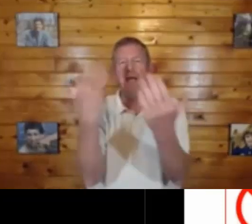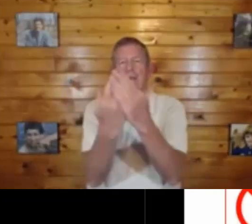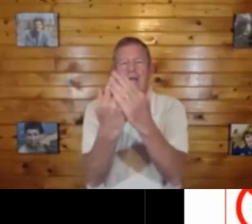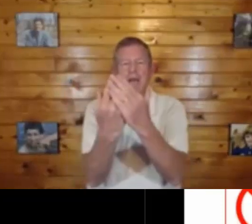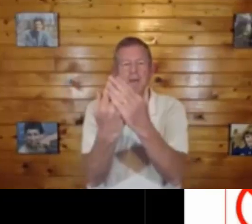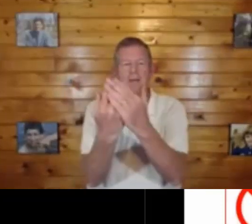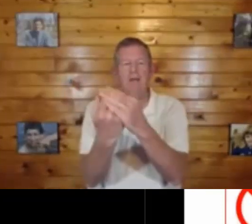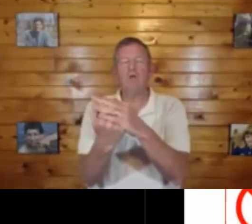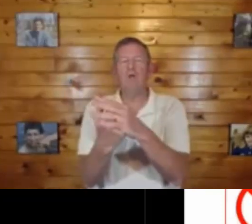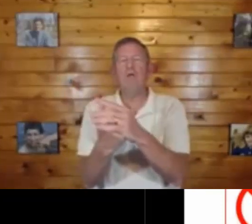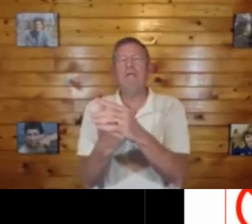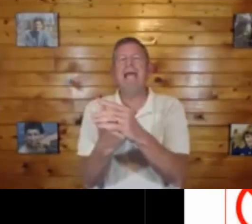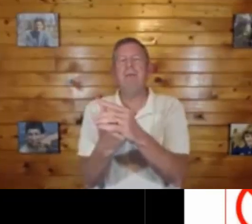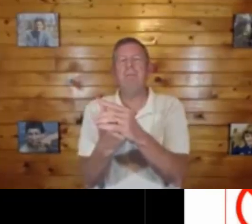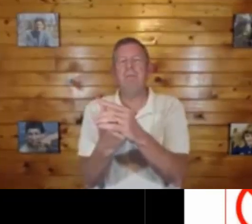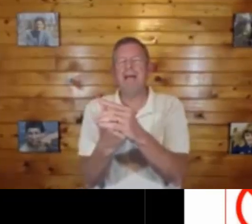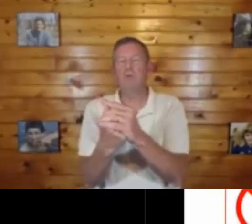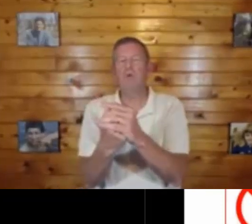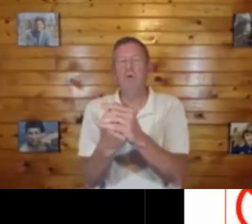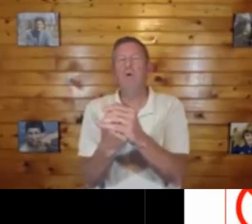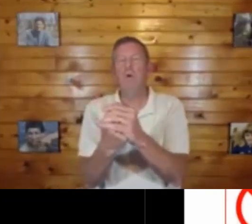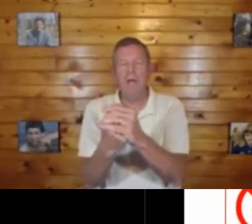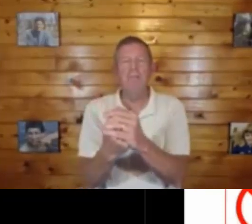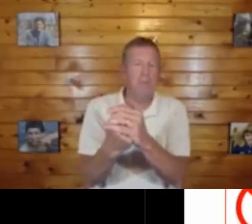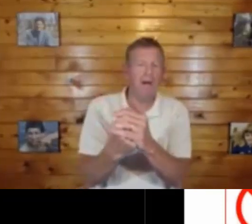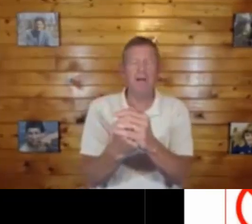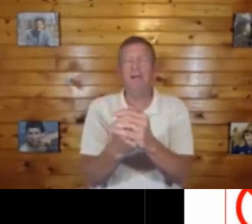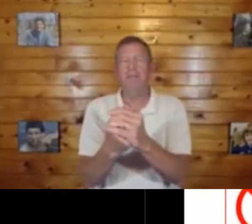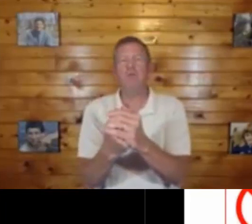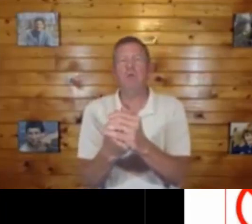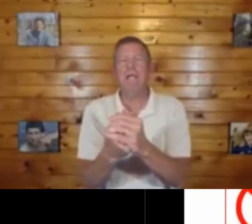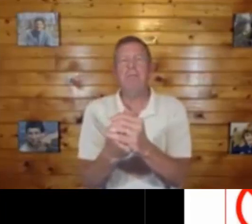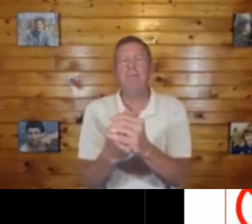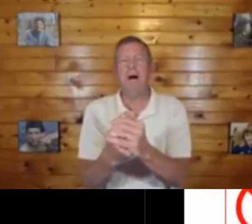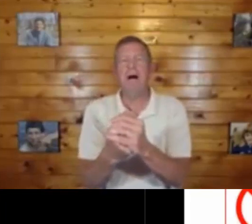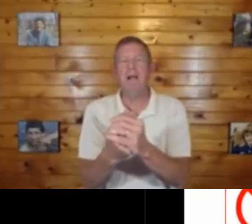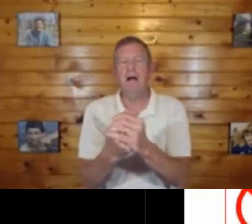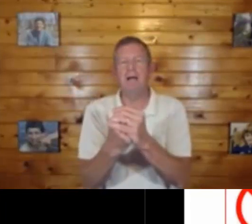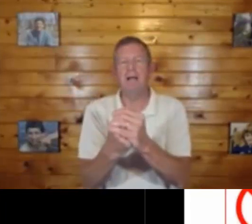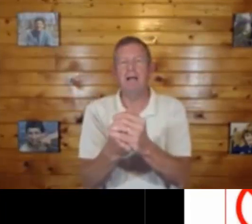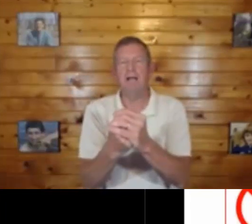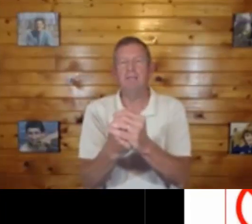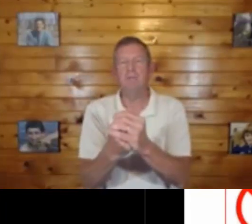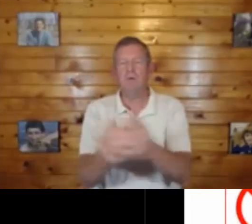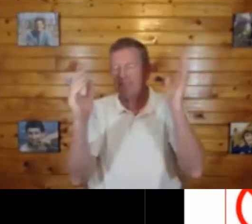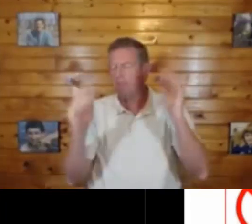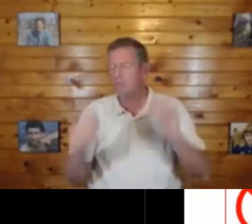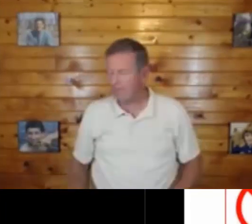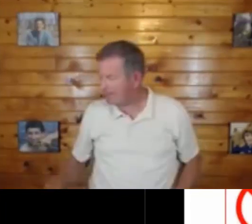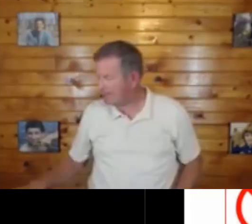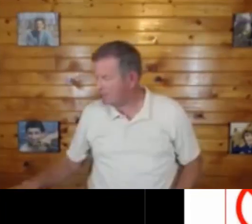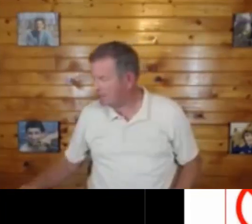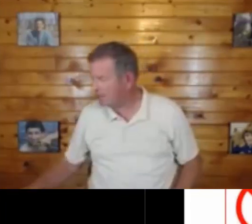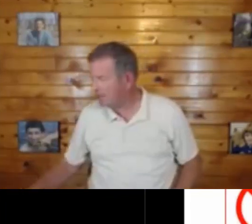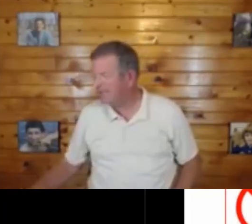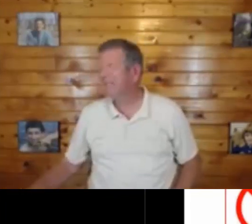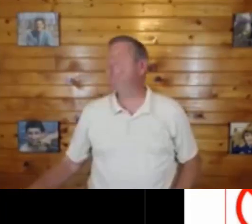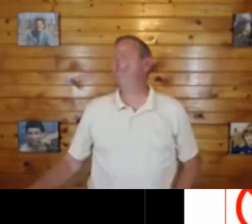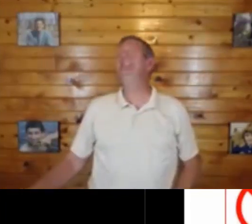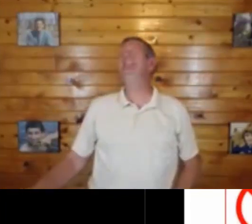form n'aime. Je n'aime, not je ne aime pas, but je n'aime pas la glace. Ok, ça suffit. Madame